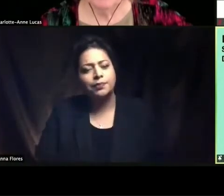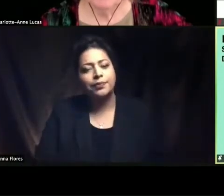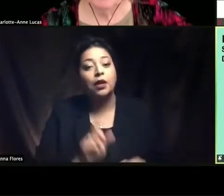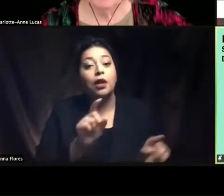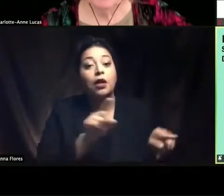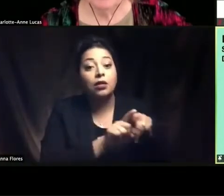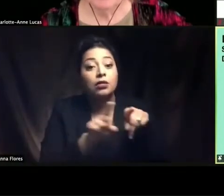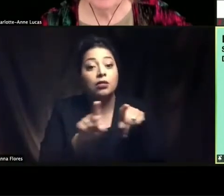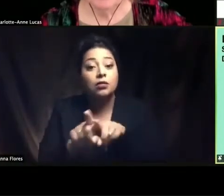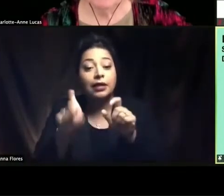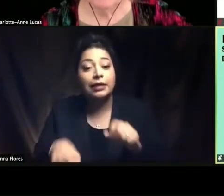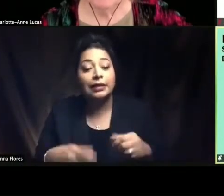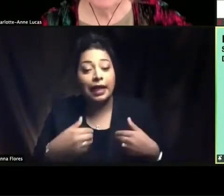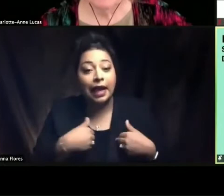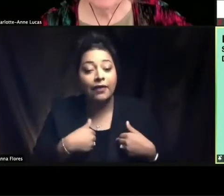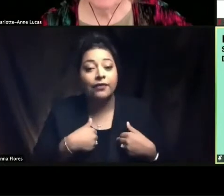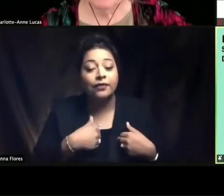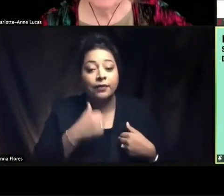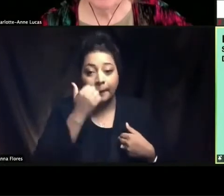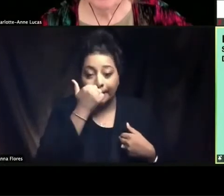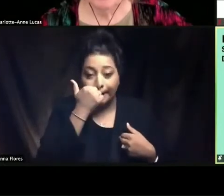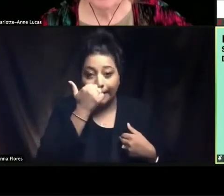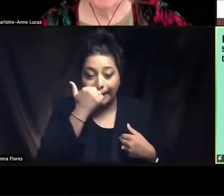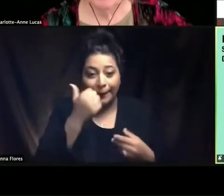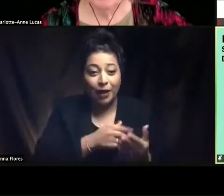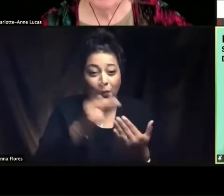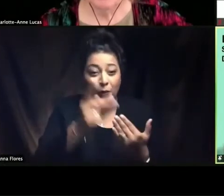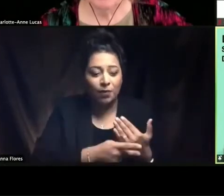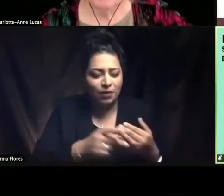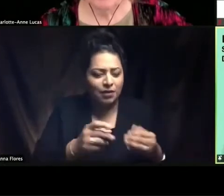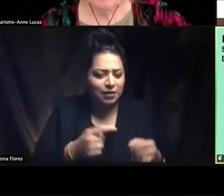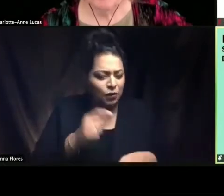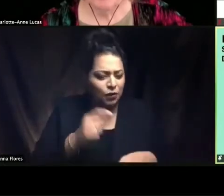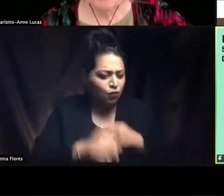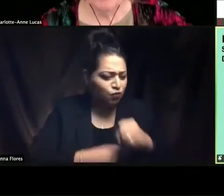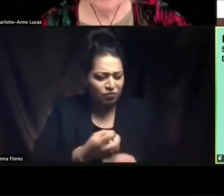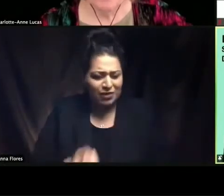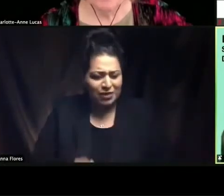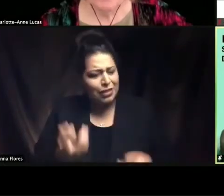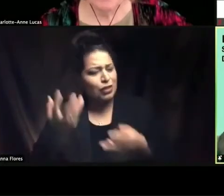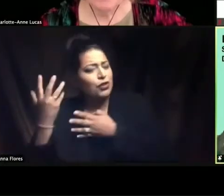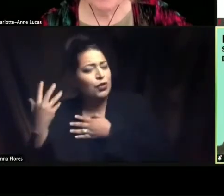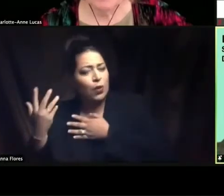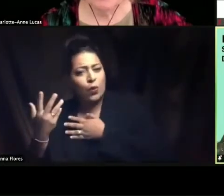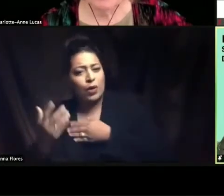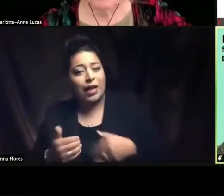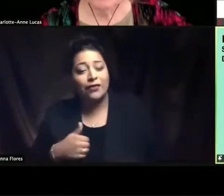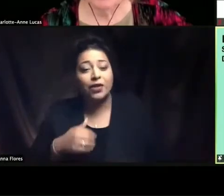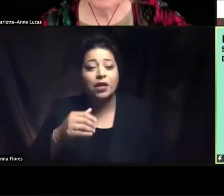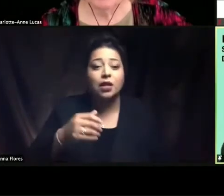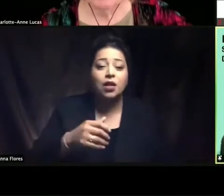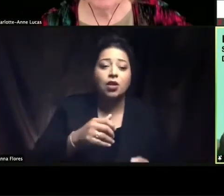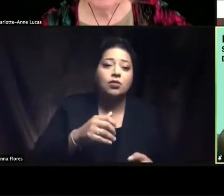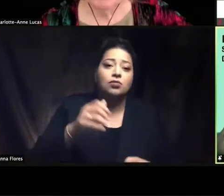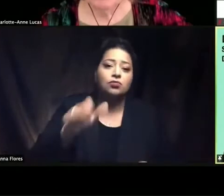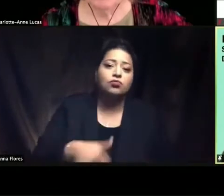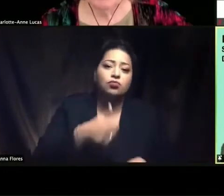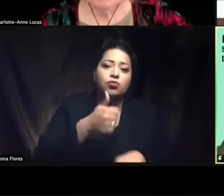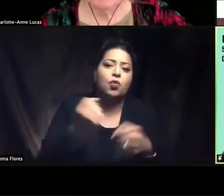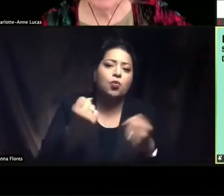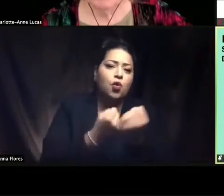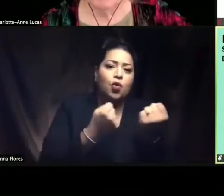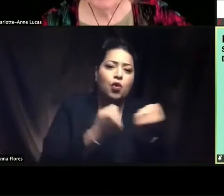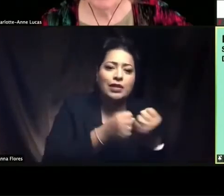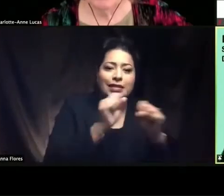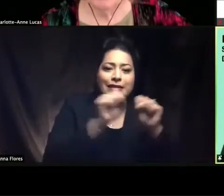have evening programs. I know this was brought up years ago by having an evening program where there were sports and stuff, Friday